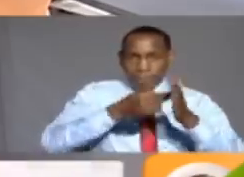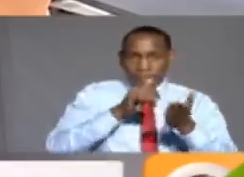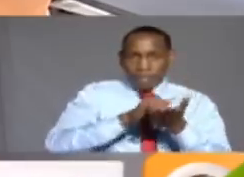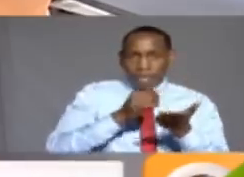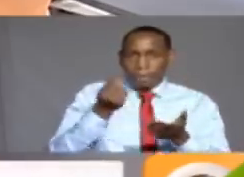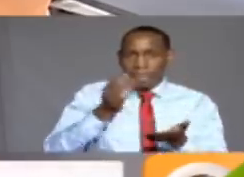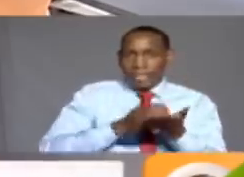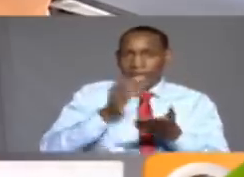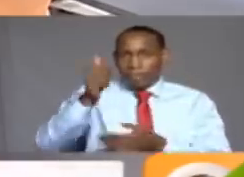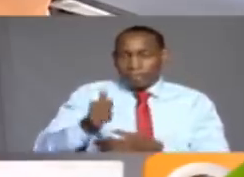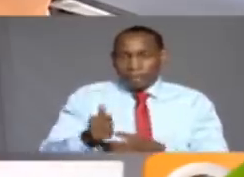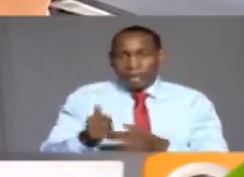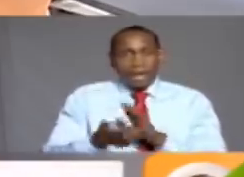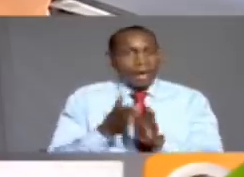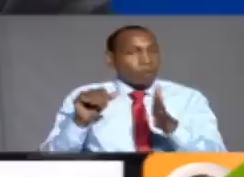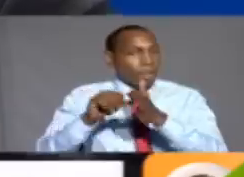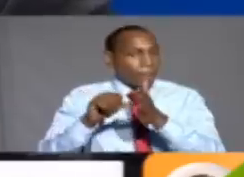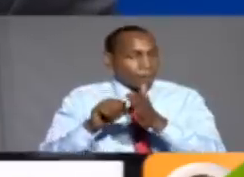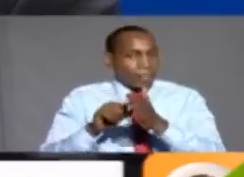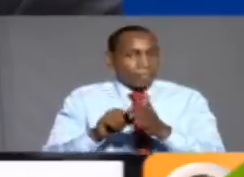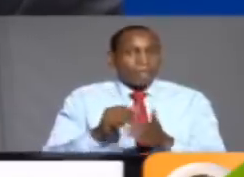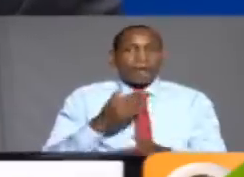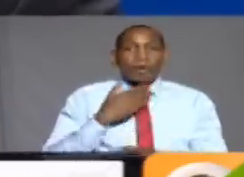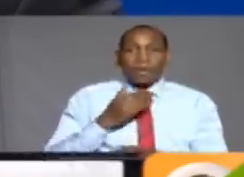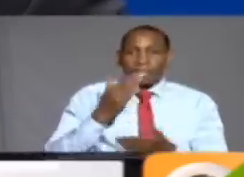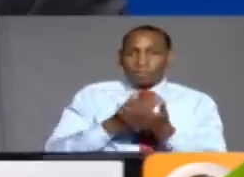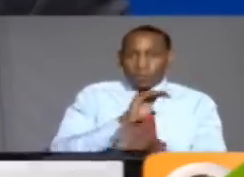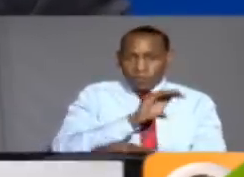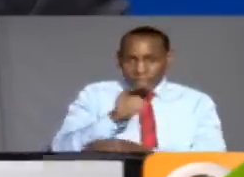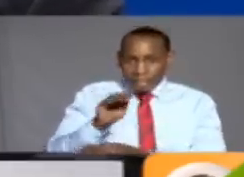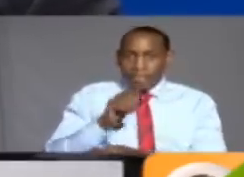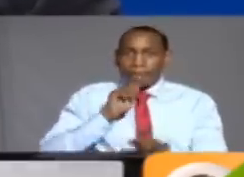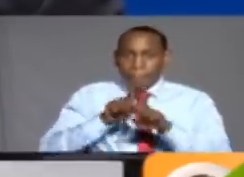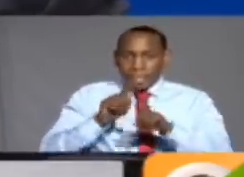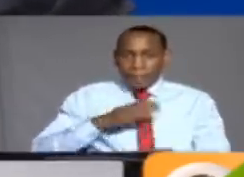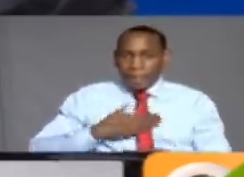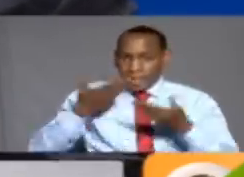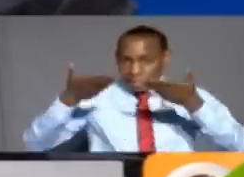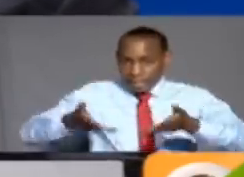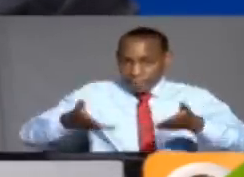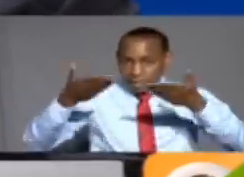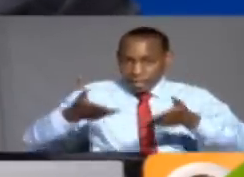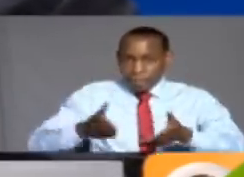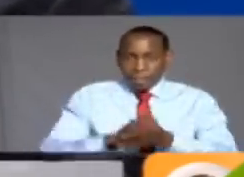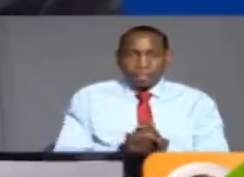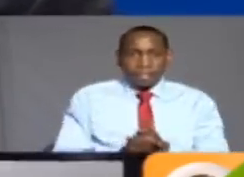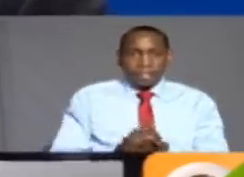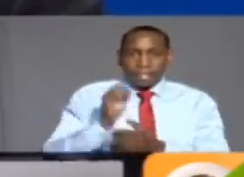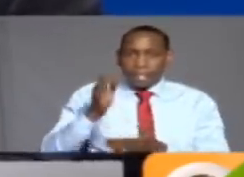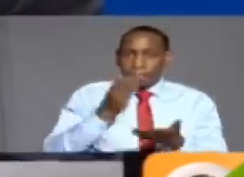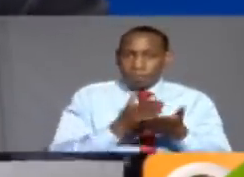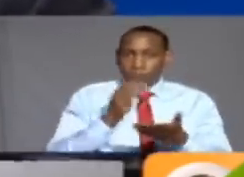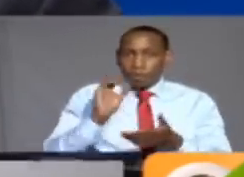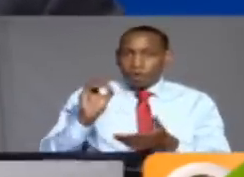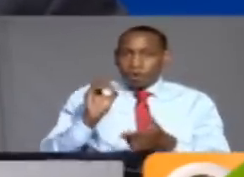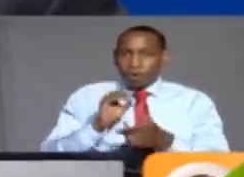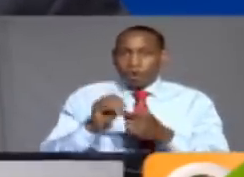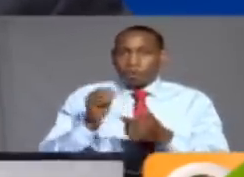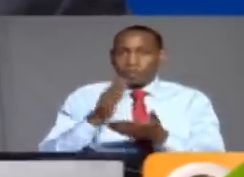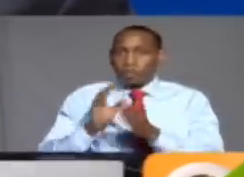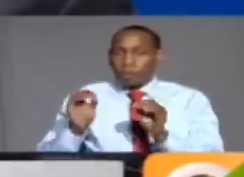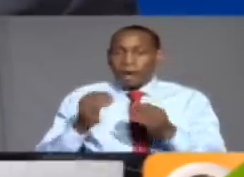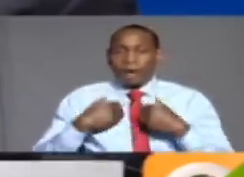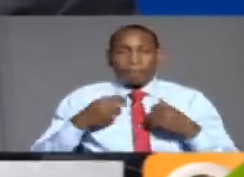allocated money. I have made a point, Hussein, and I would like you to actually ask my brother here to whether that is true or not, that we have projects that